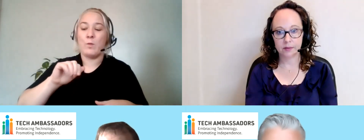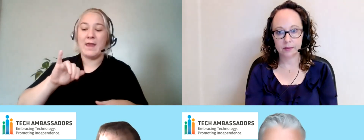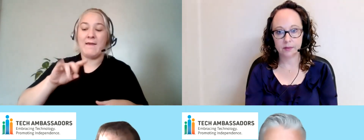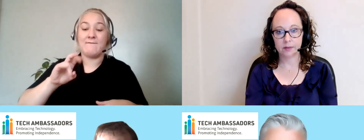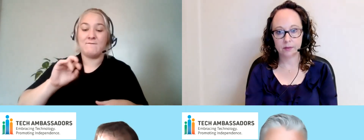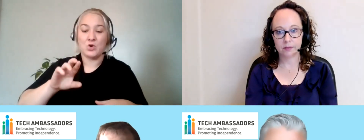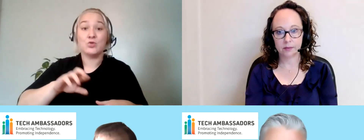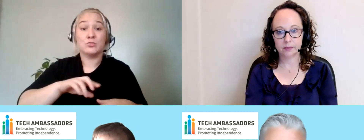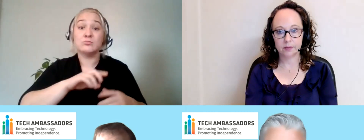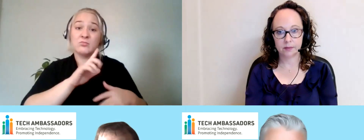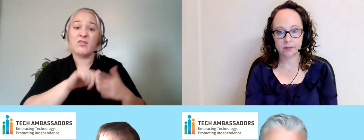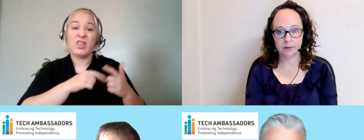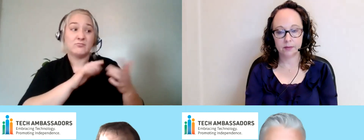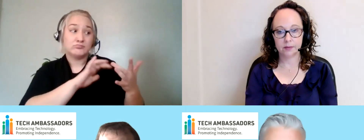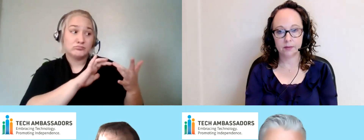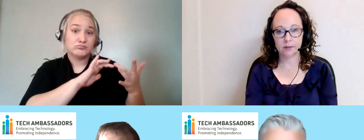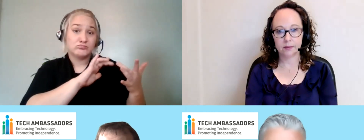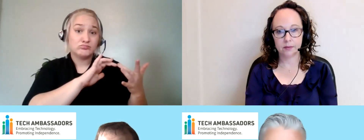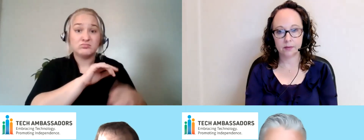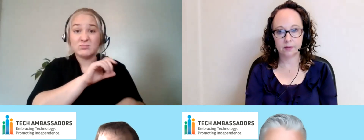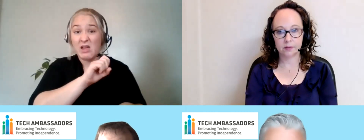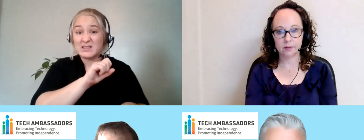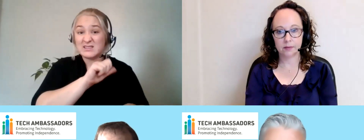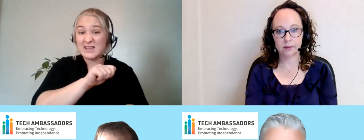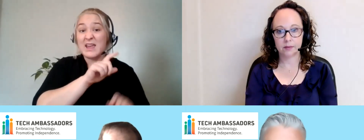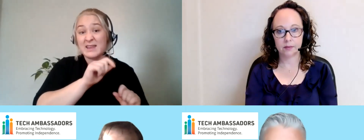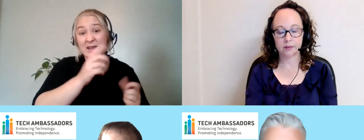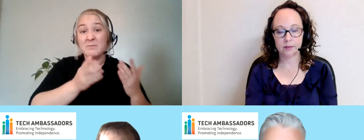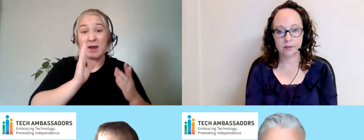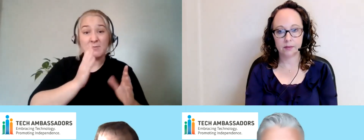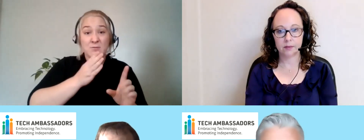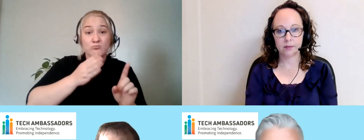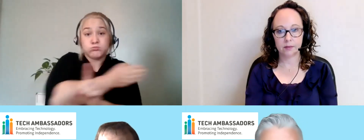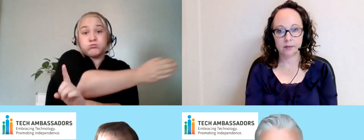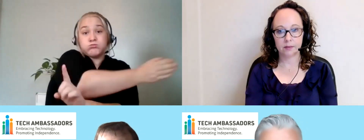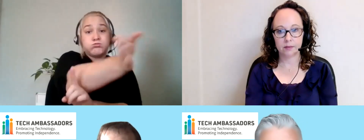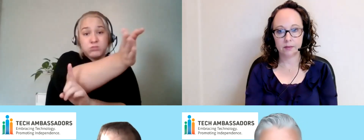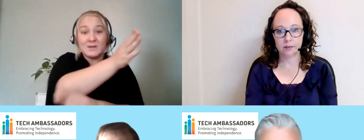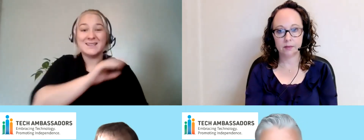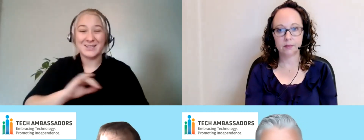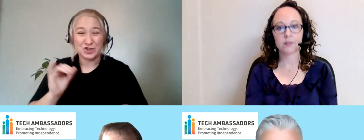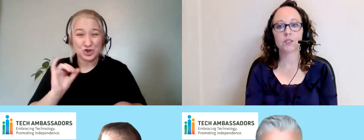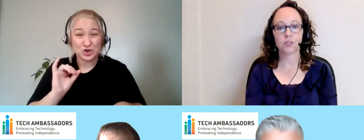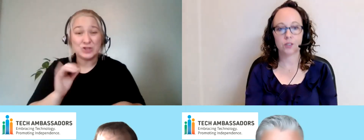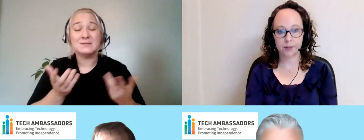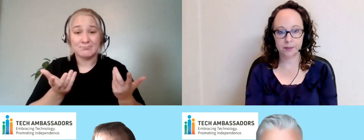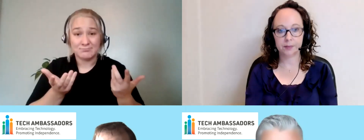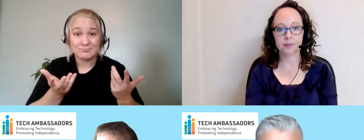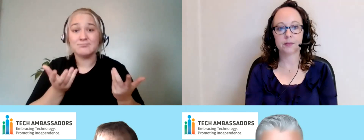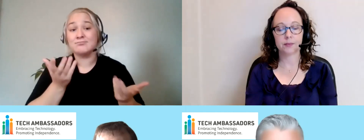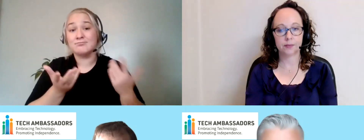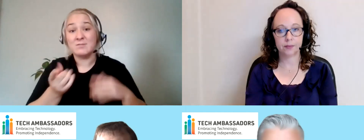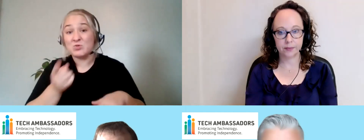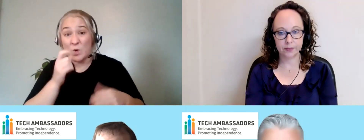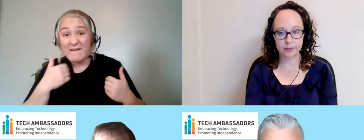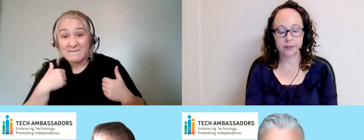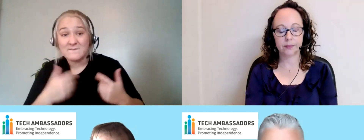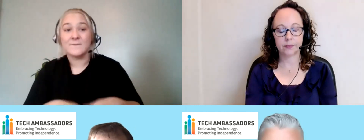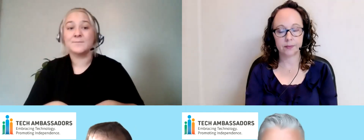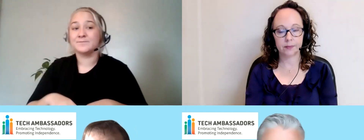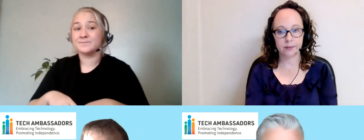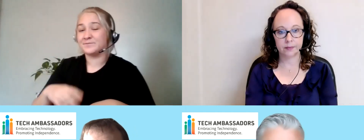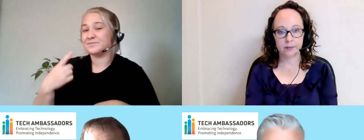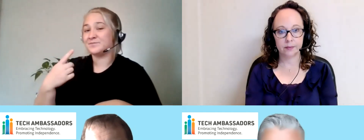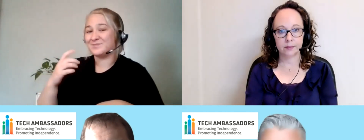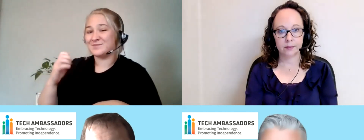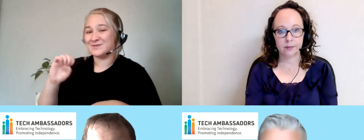without going through insurance. Yeah, that is a wonderful point. You may not have it. SSAs